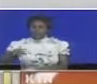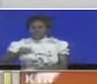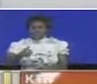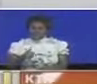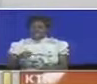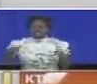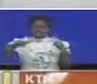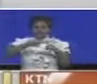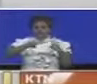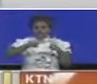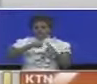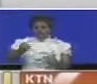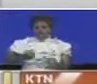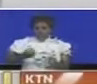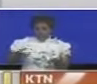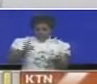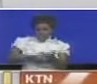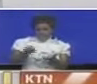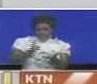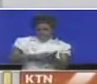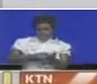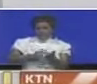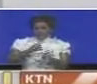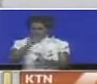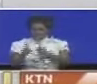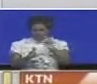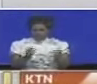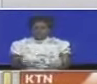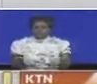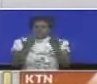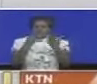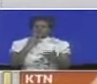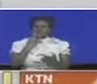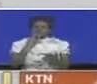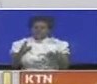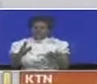ya wanafunzi wa kike waliojisajili kufanya mtihani huo ilipanda hadi